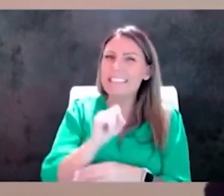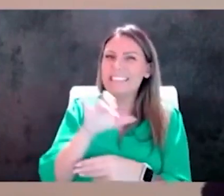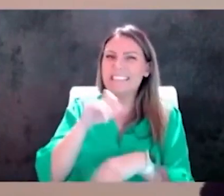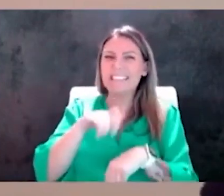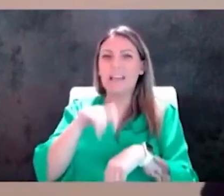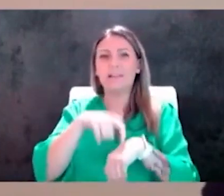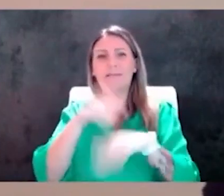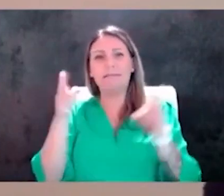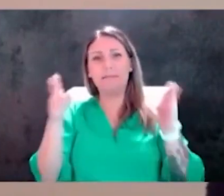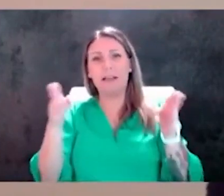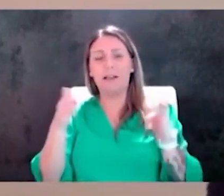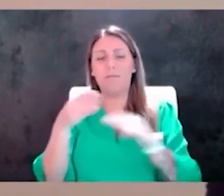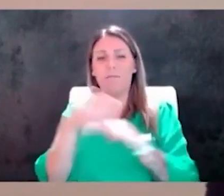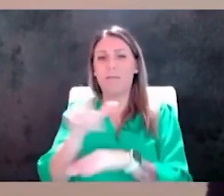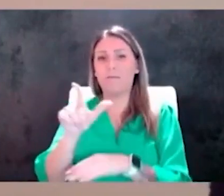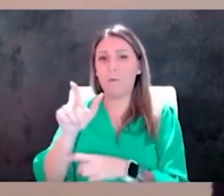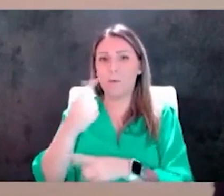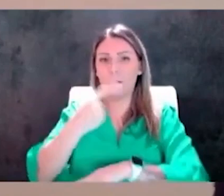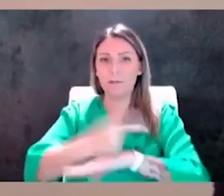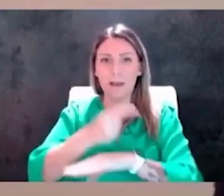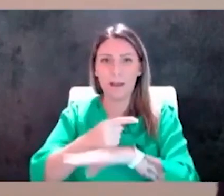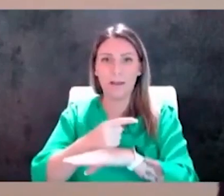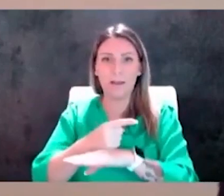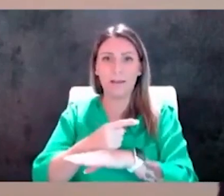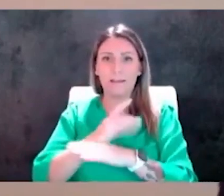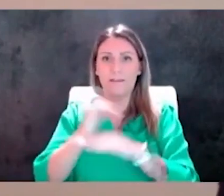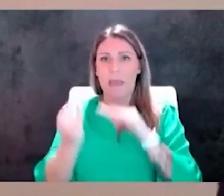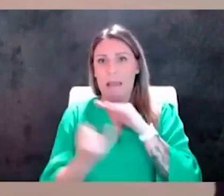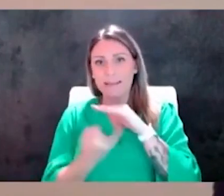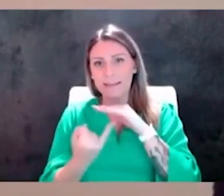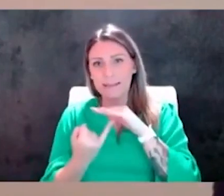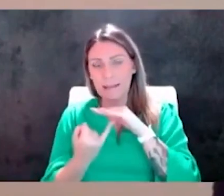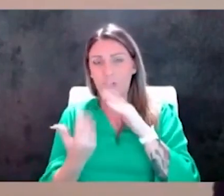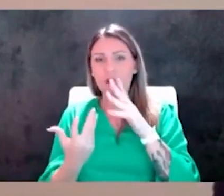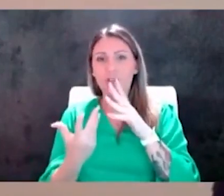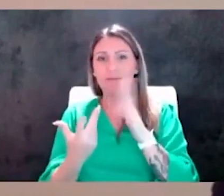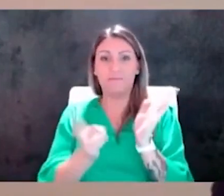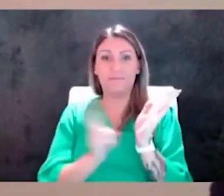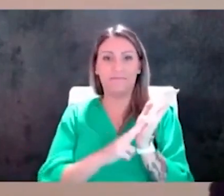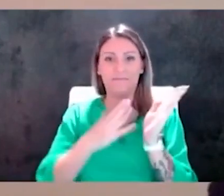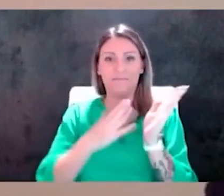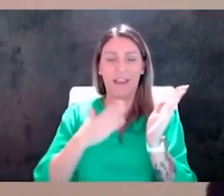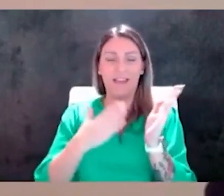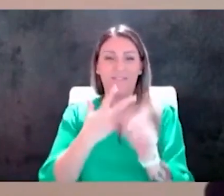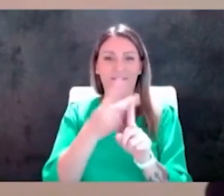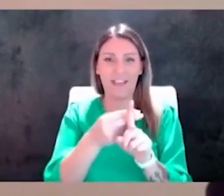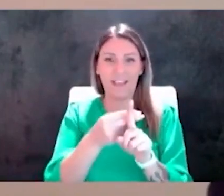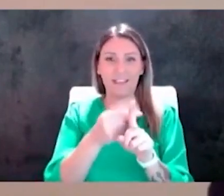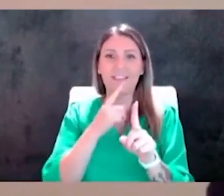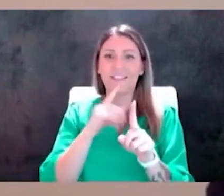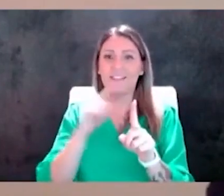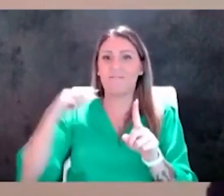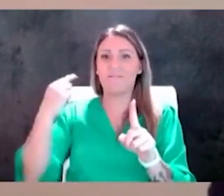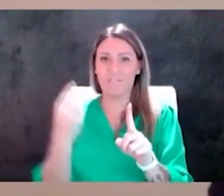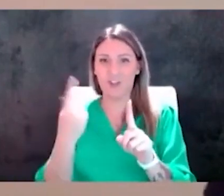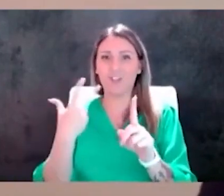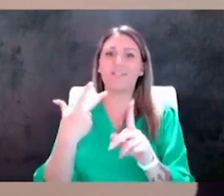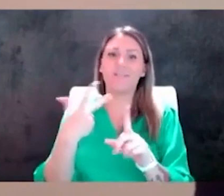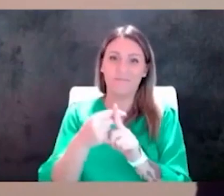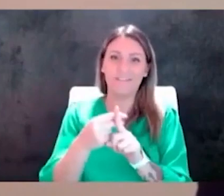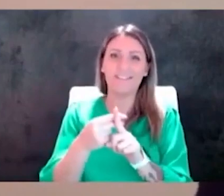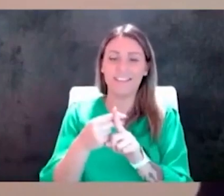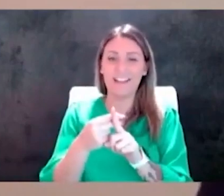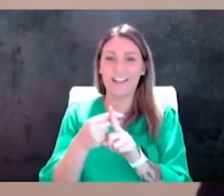after 21 days of isolation, I signed up for my vaccine and I got my first dose the